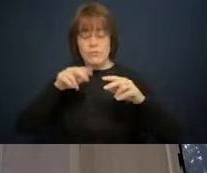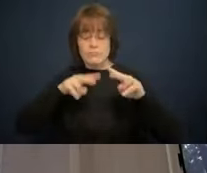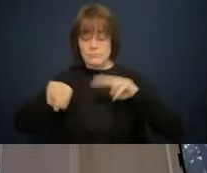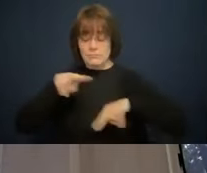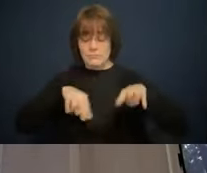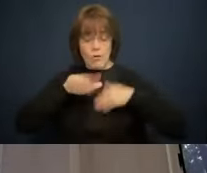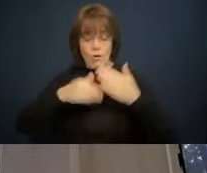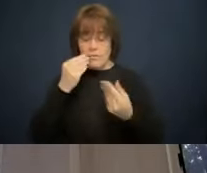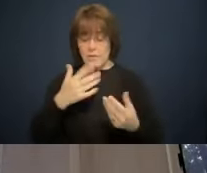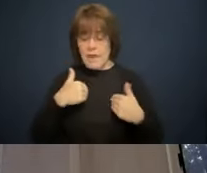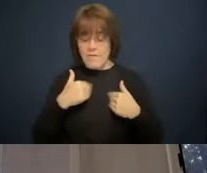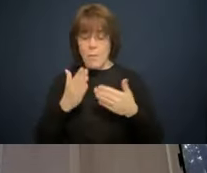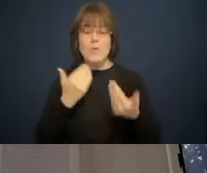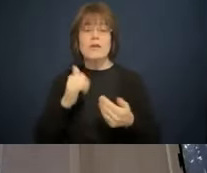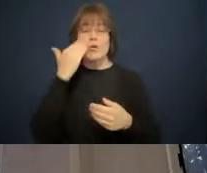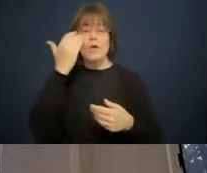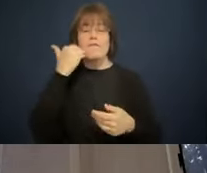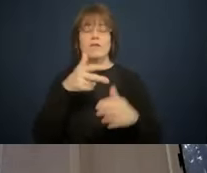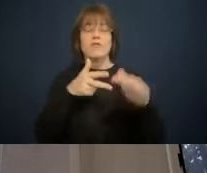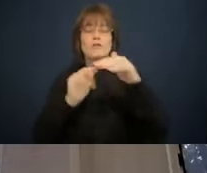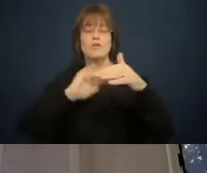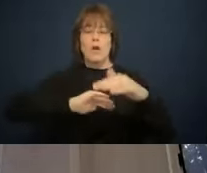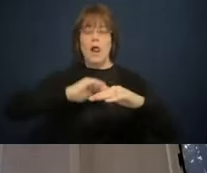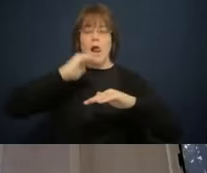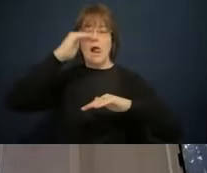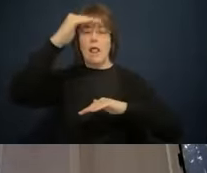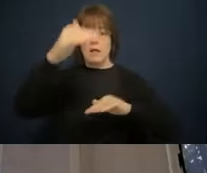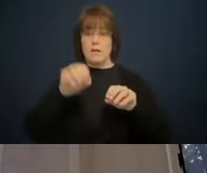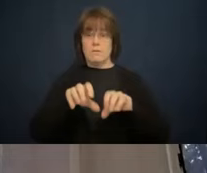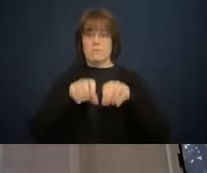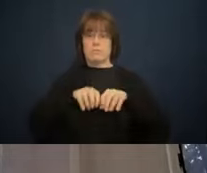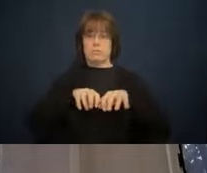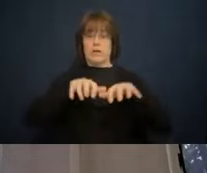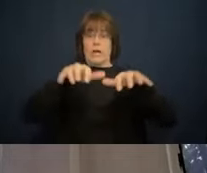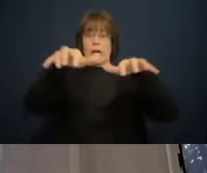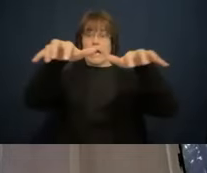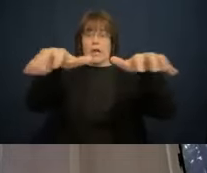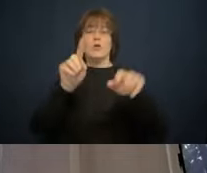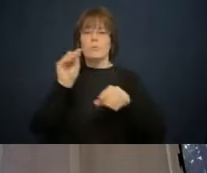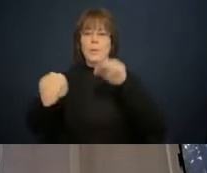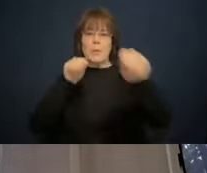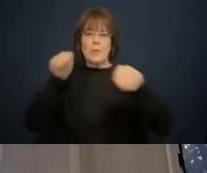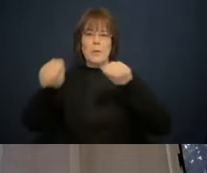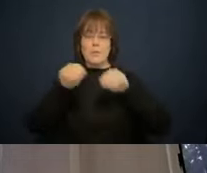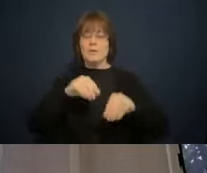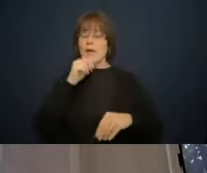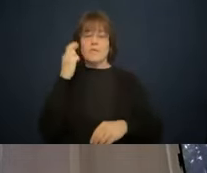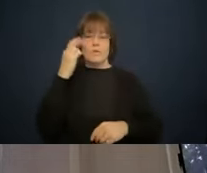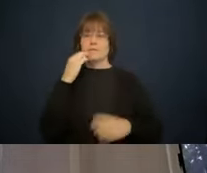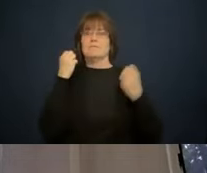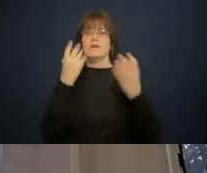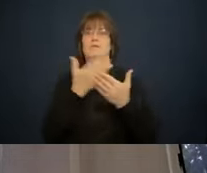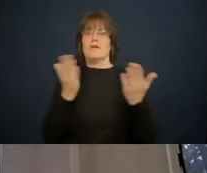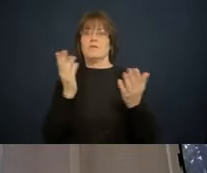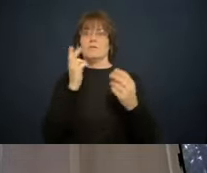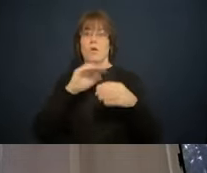like you open a garage door of where you put stuff over the years, not really realizing how much is there, and you see the